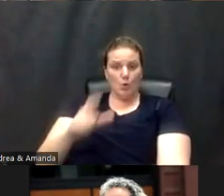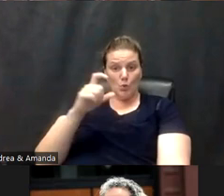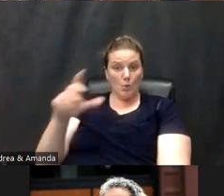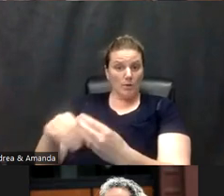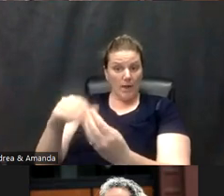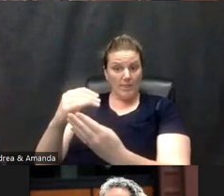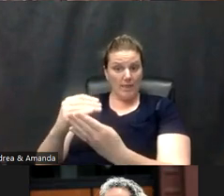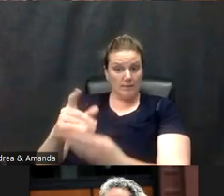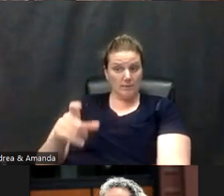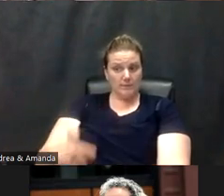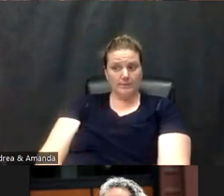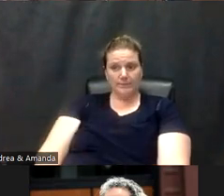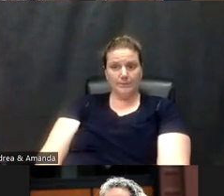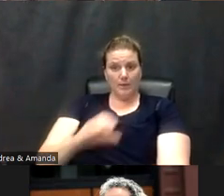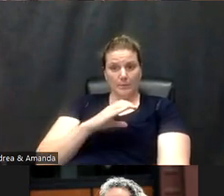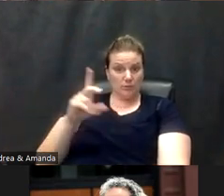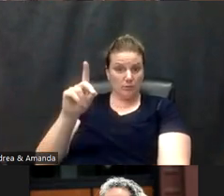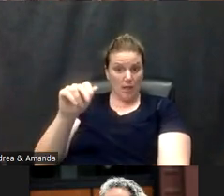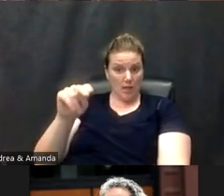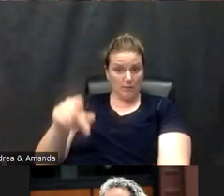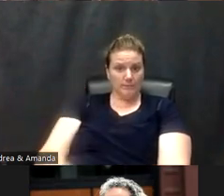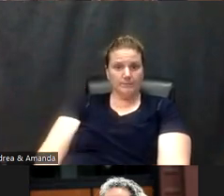list? Commissioner Dunn?